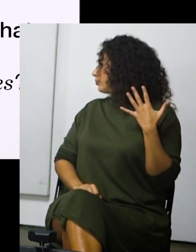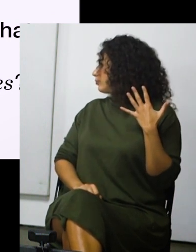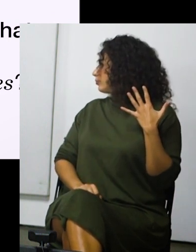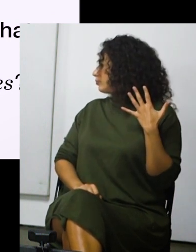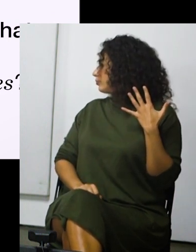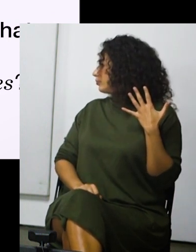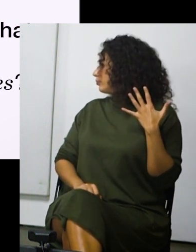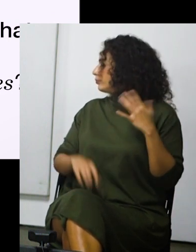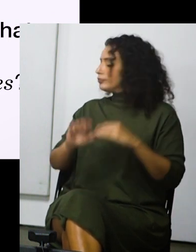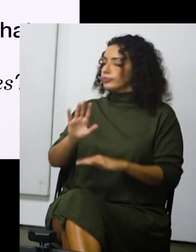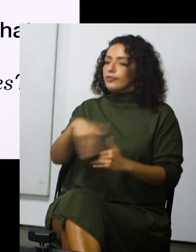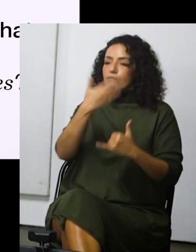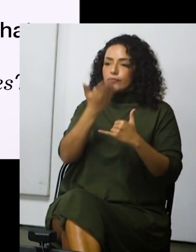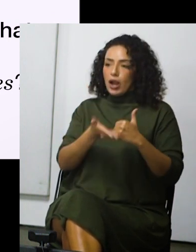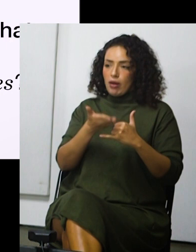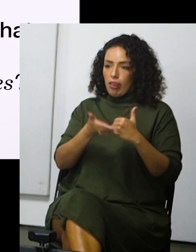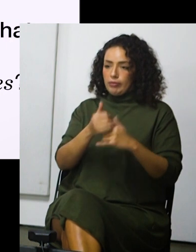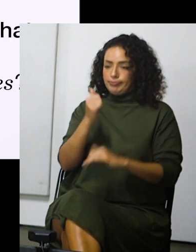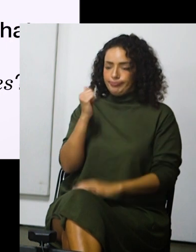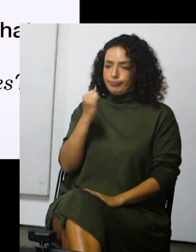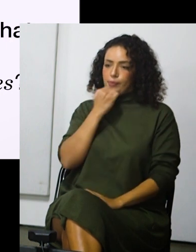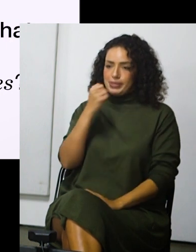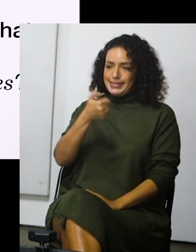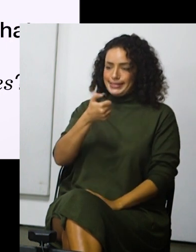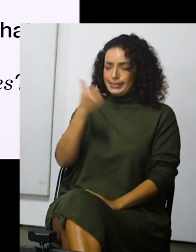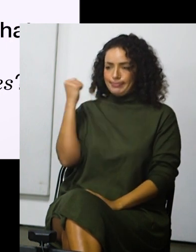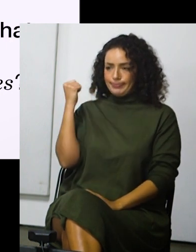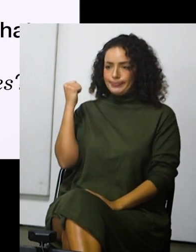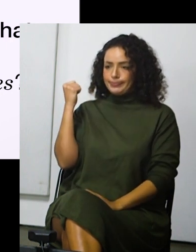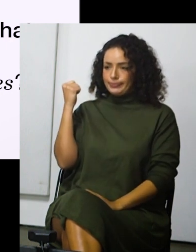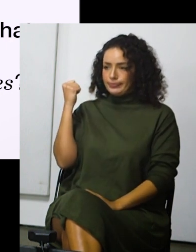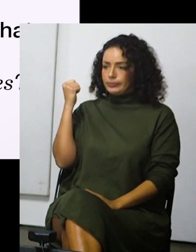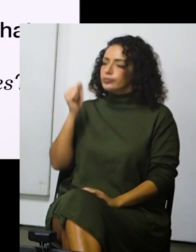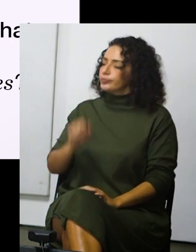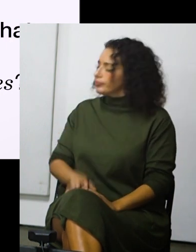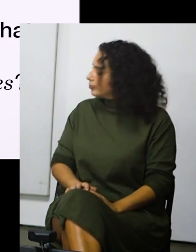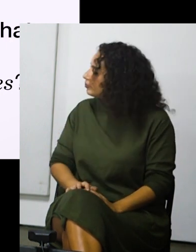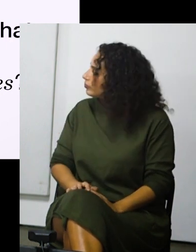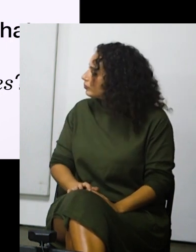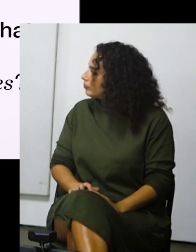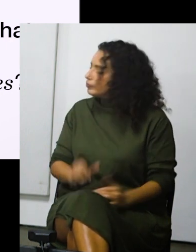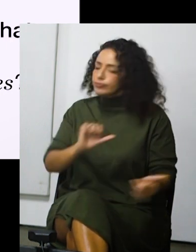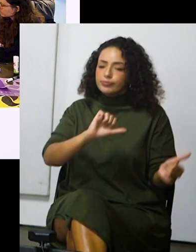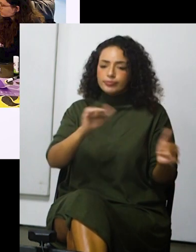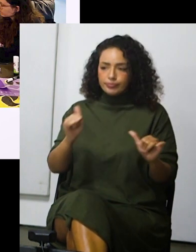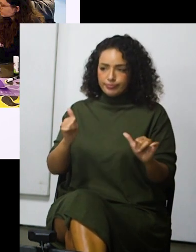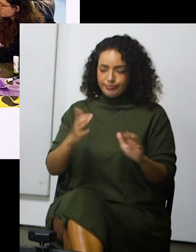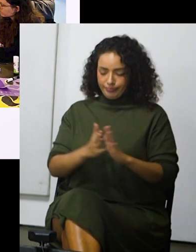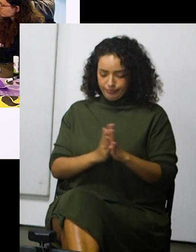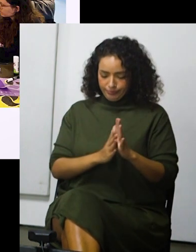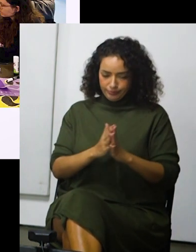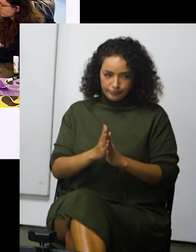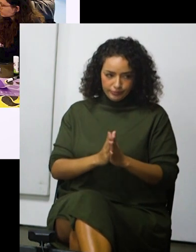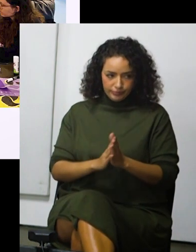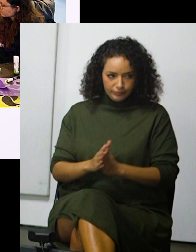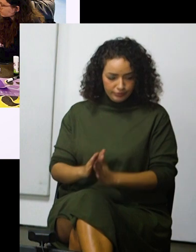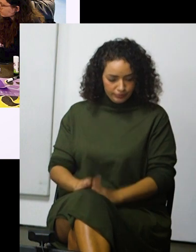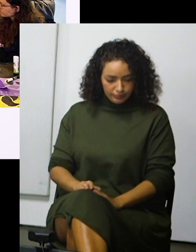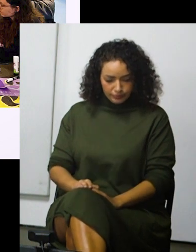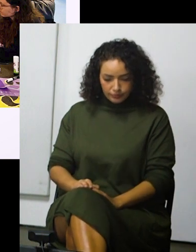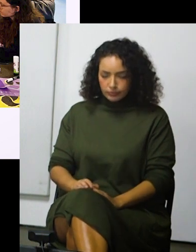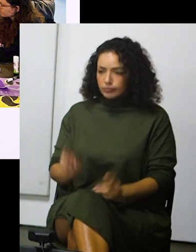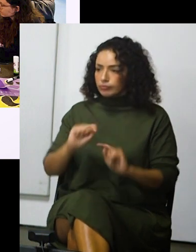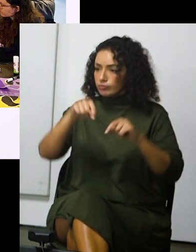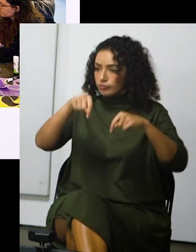multitude? And how do we negotiate conflicting dreams and desires? Next slide, please. In